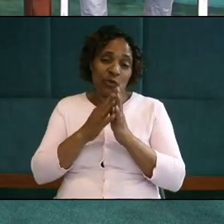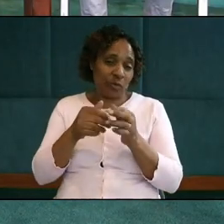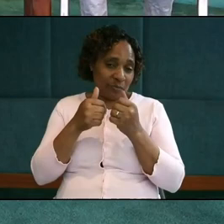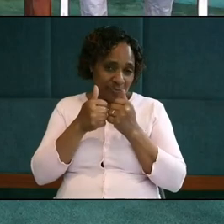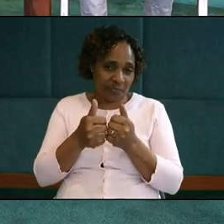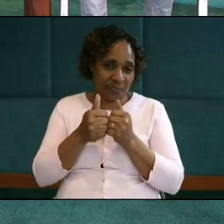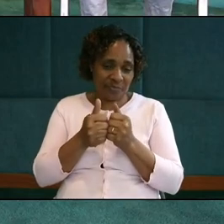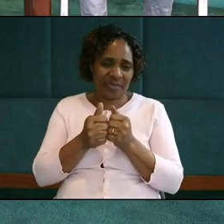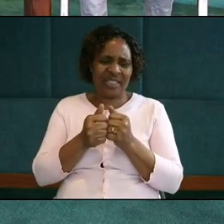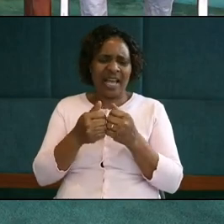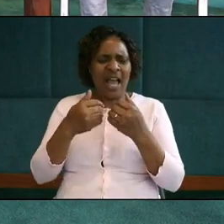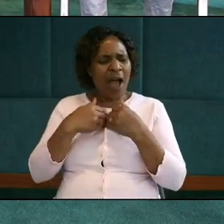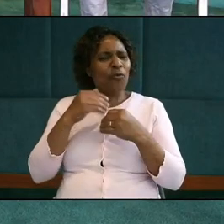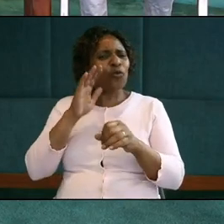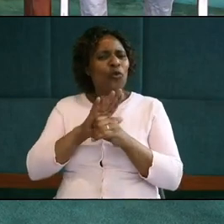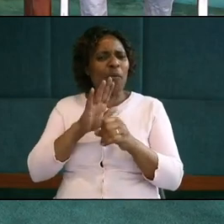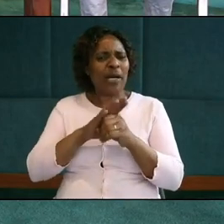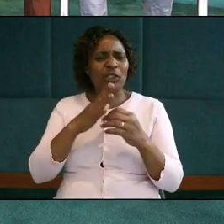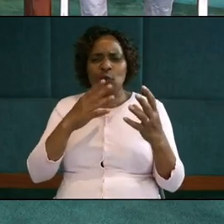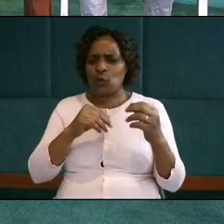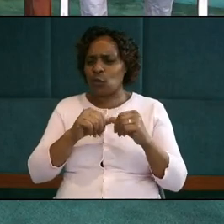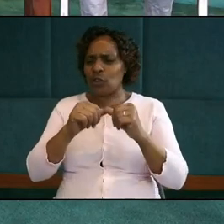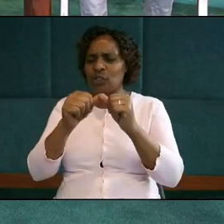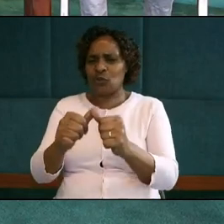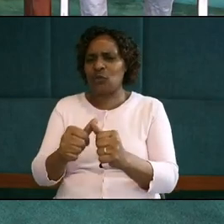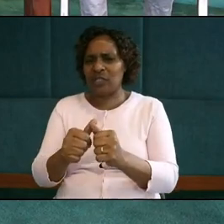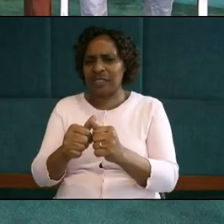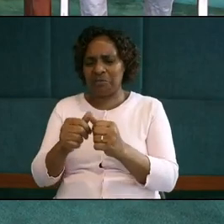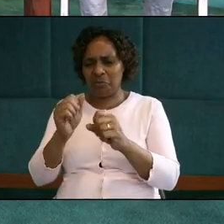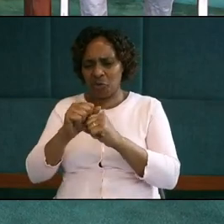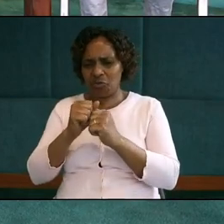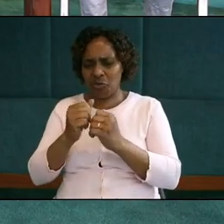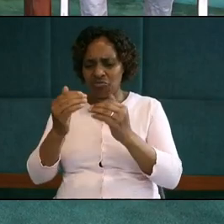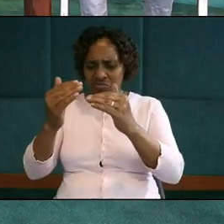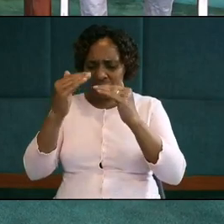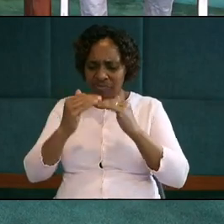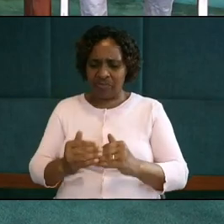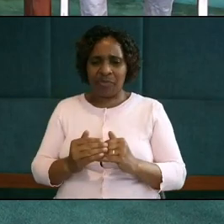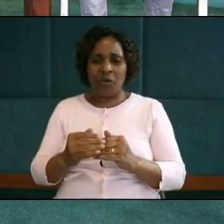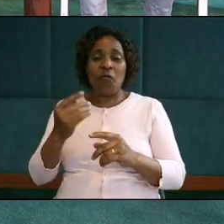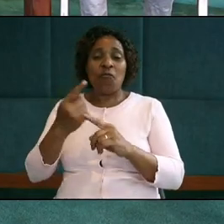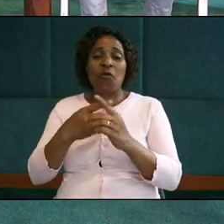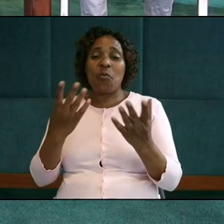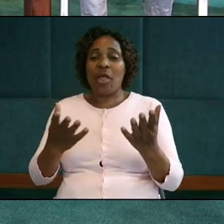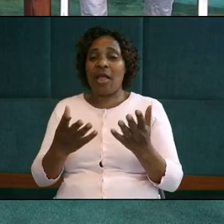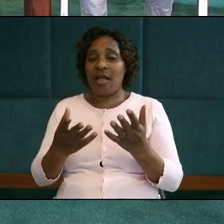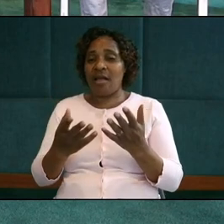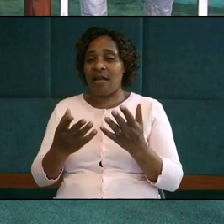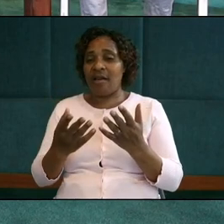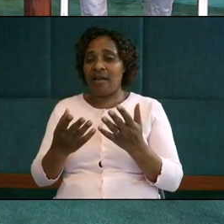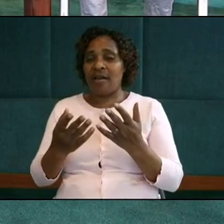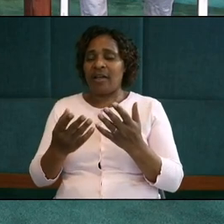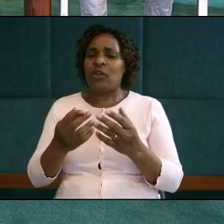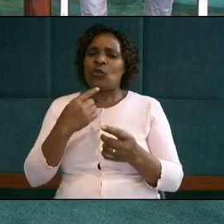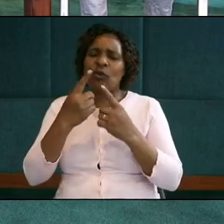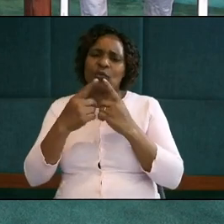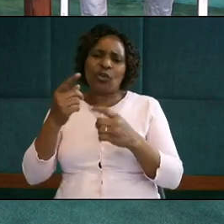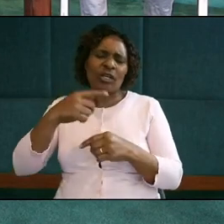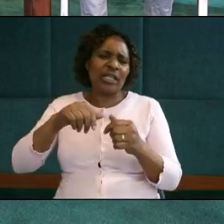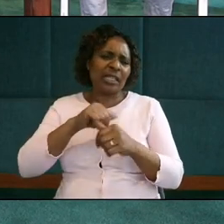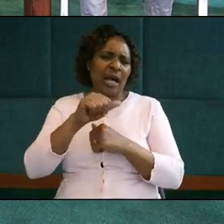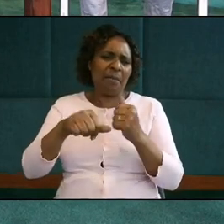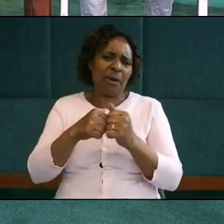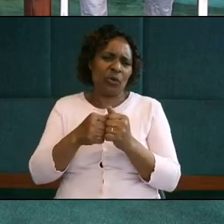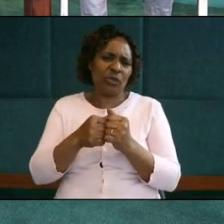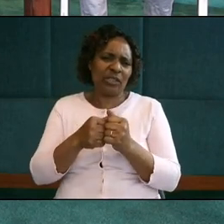much going on. So maybe we can just break it down a little bit. So you've told us about